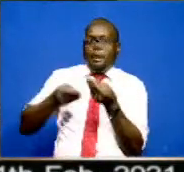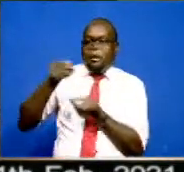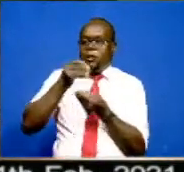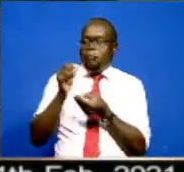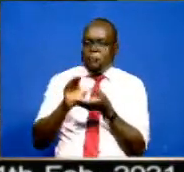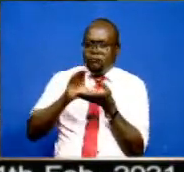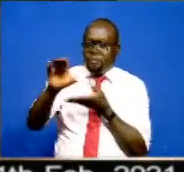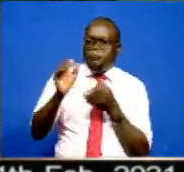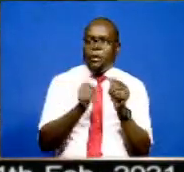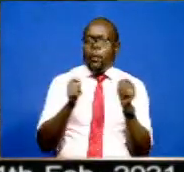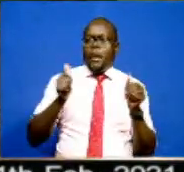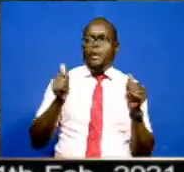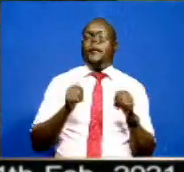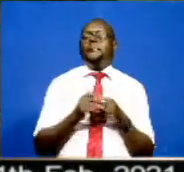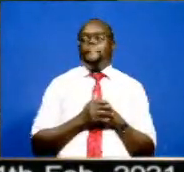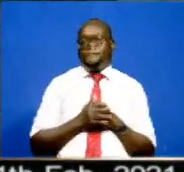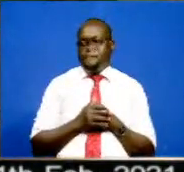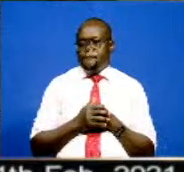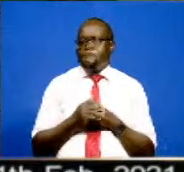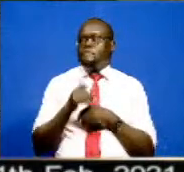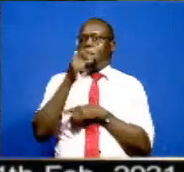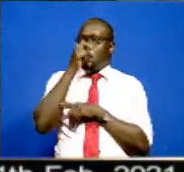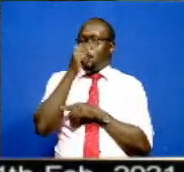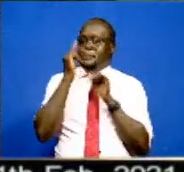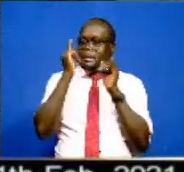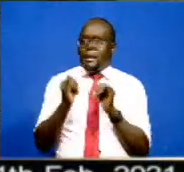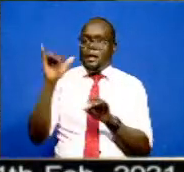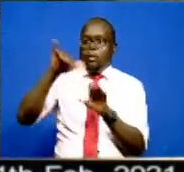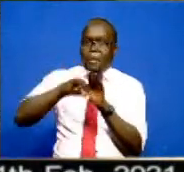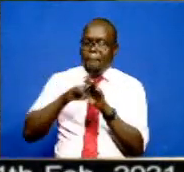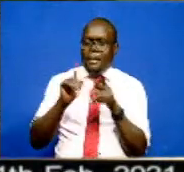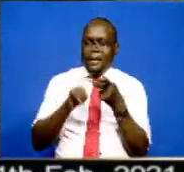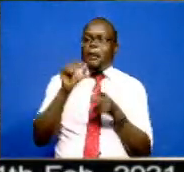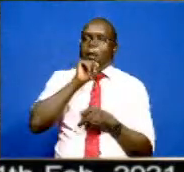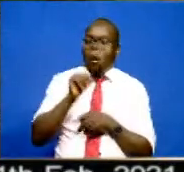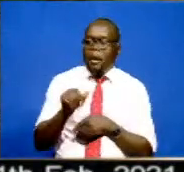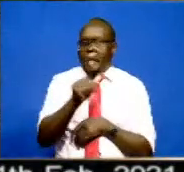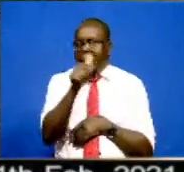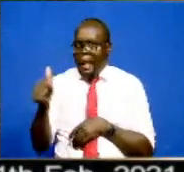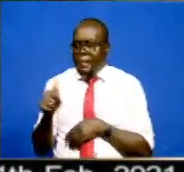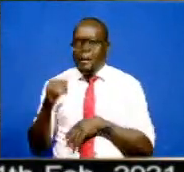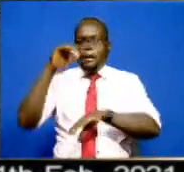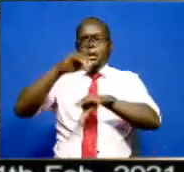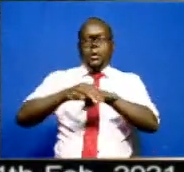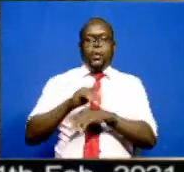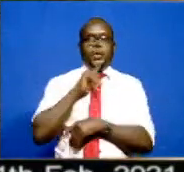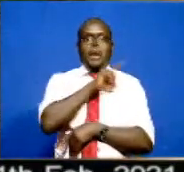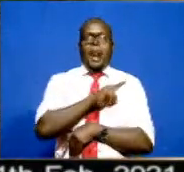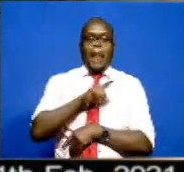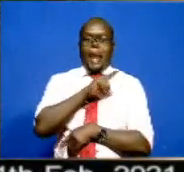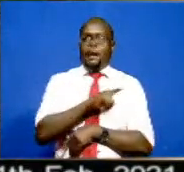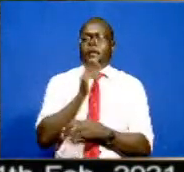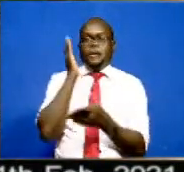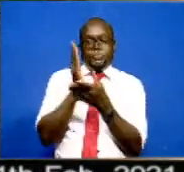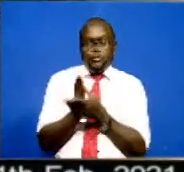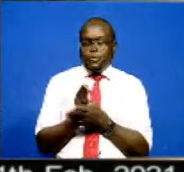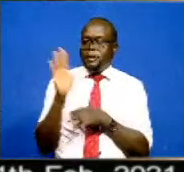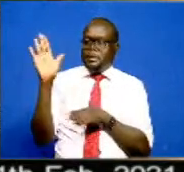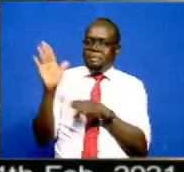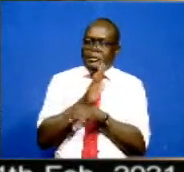properly, and wish the new members and all members good luck. I know it will be a very busy committee, and therefore I stand to